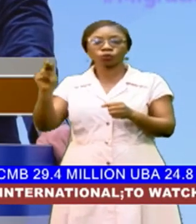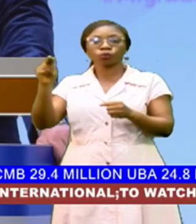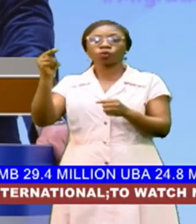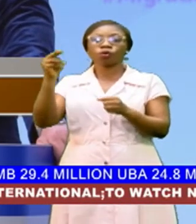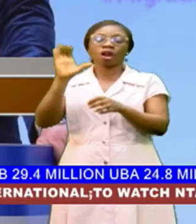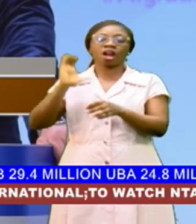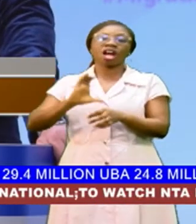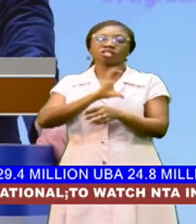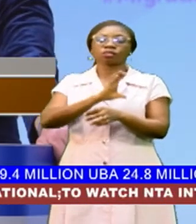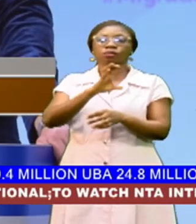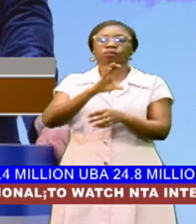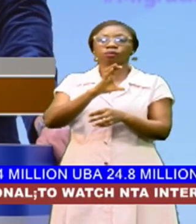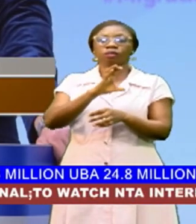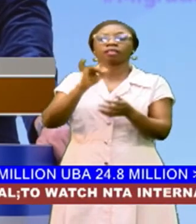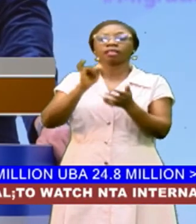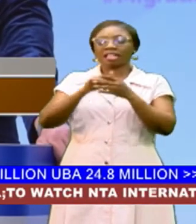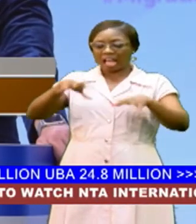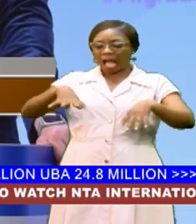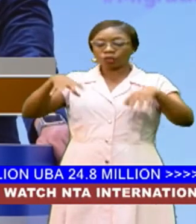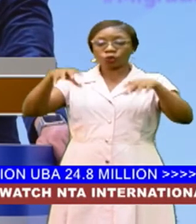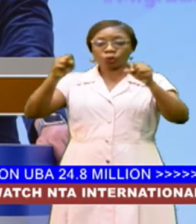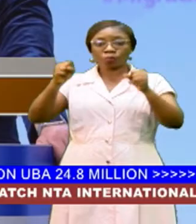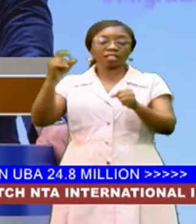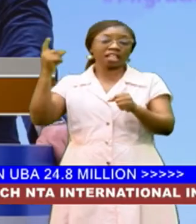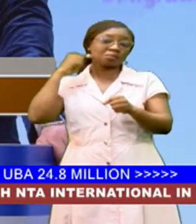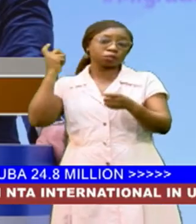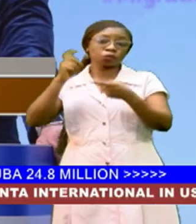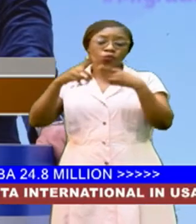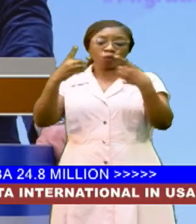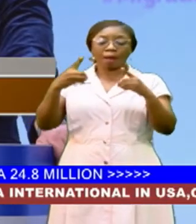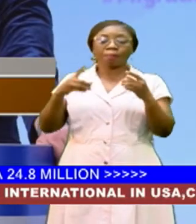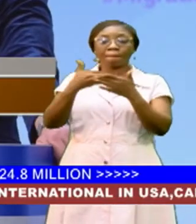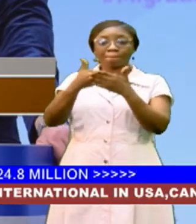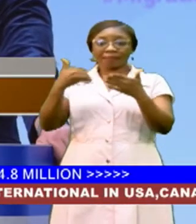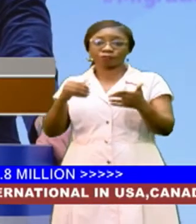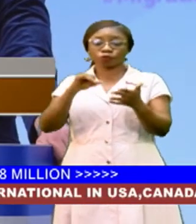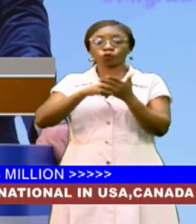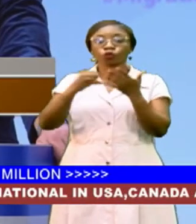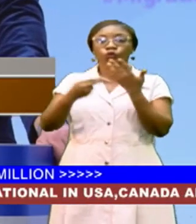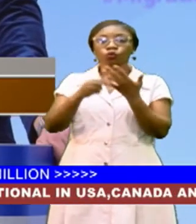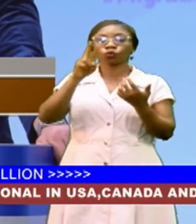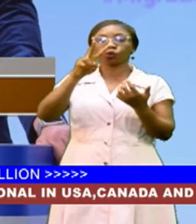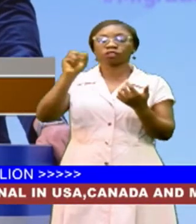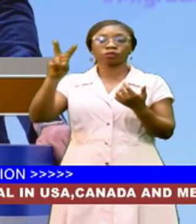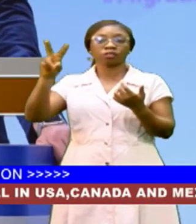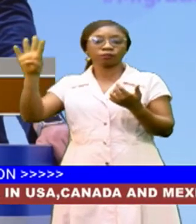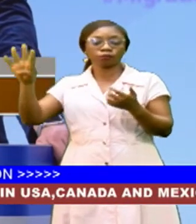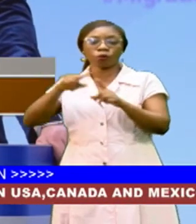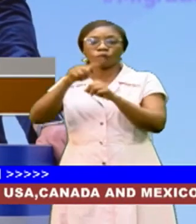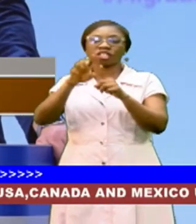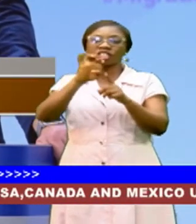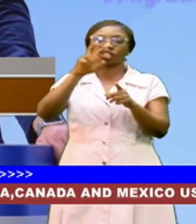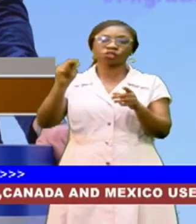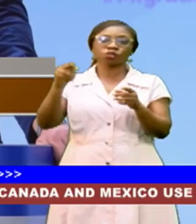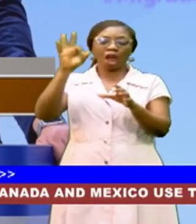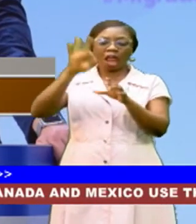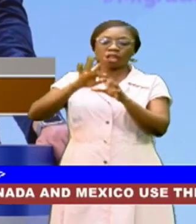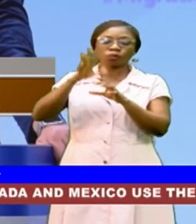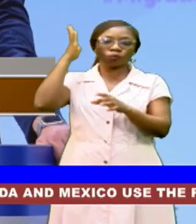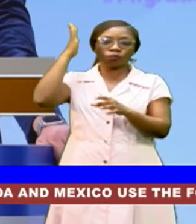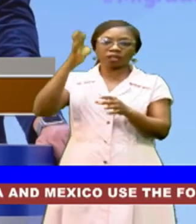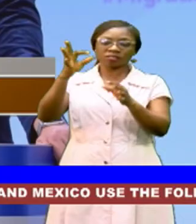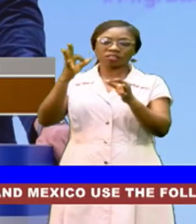Parliament. Its adoption is expected to be done before June 2024, when EU elections will decide the